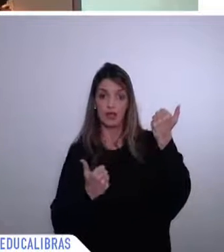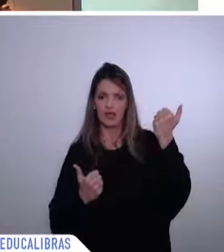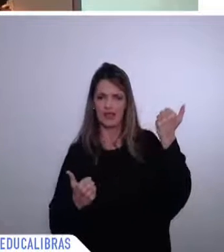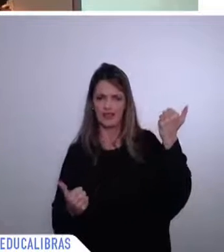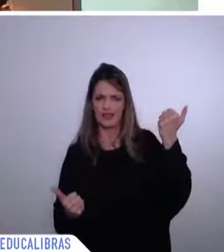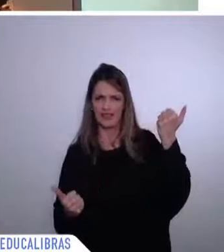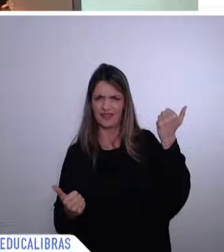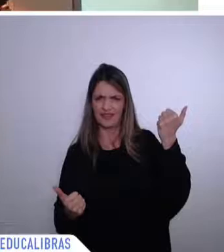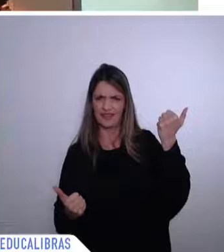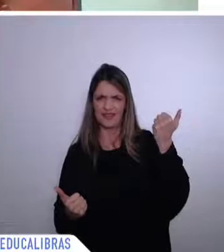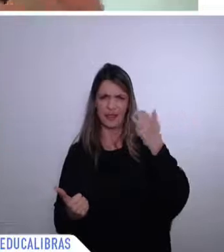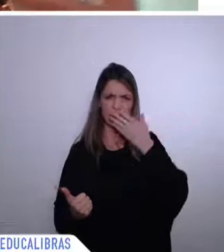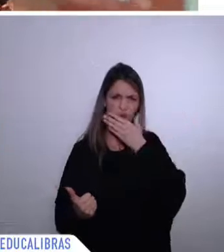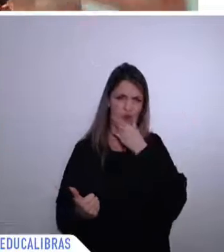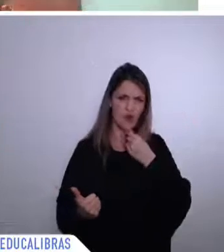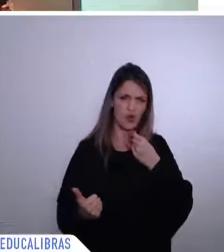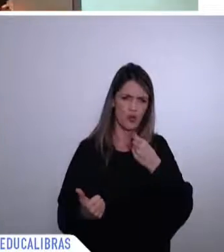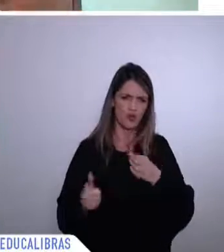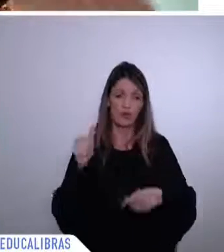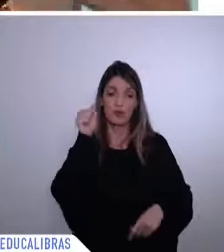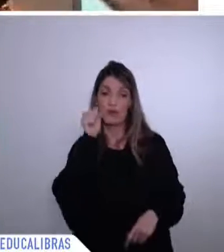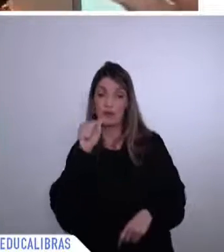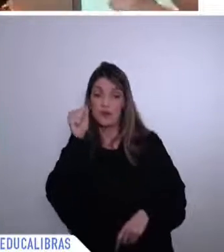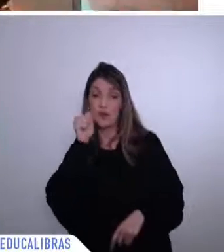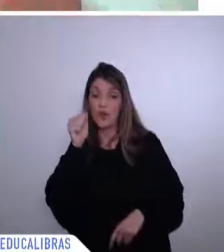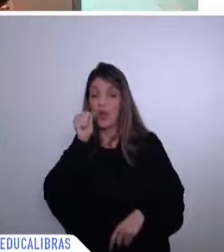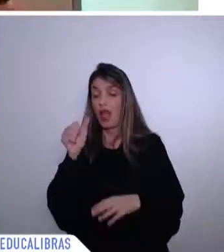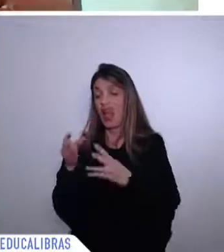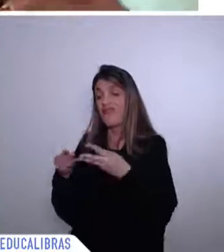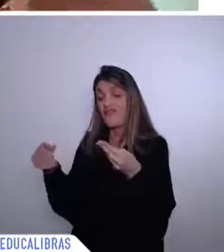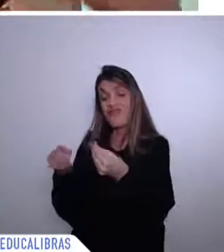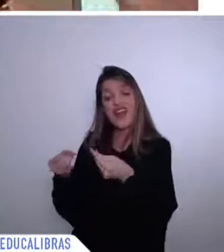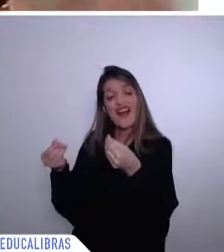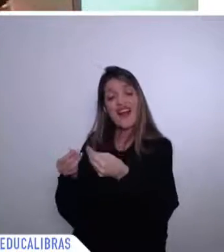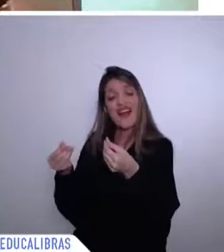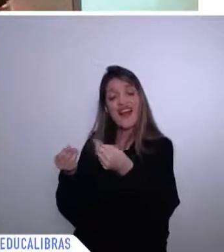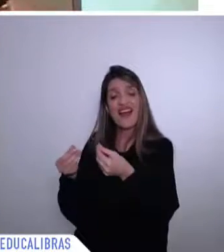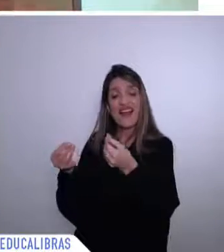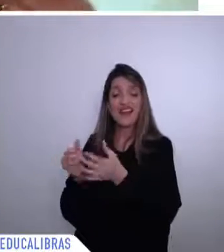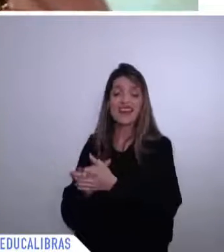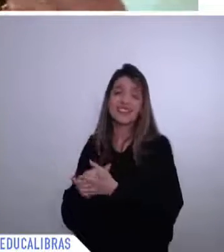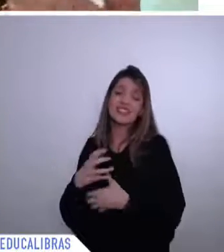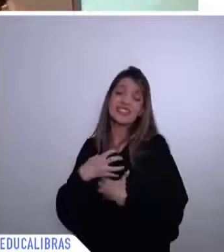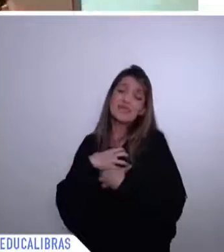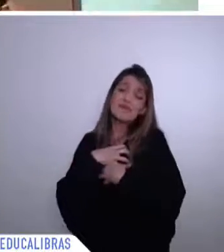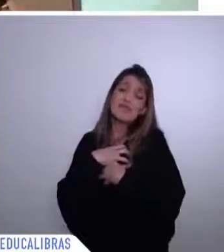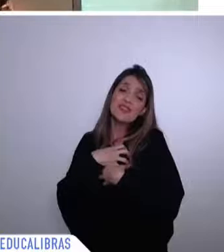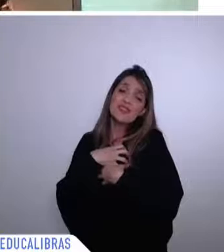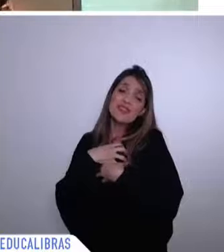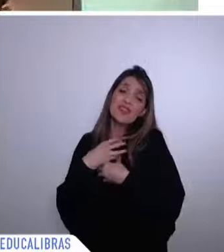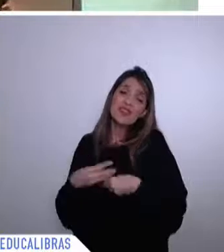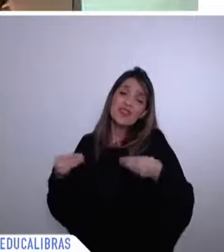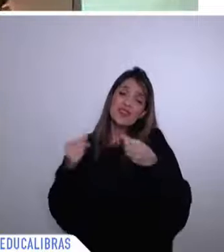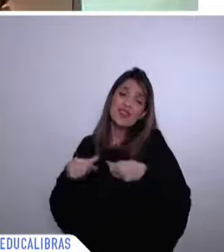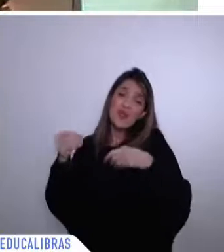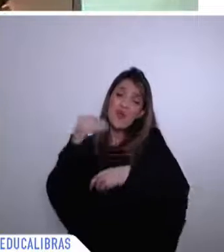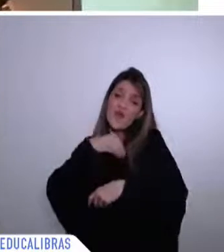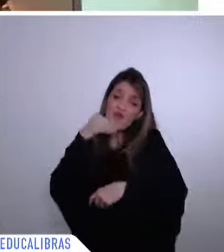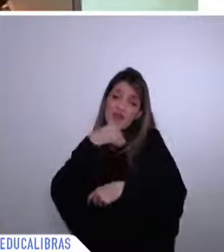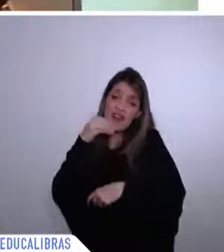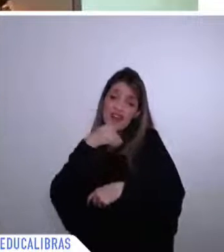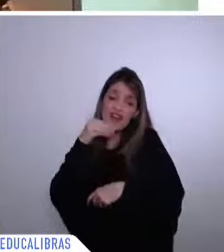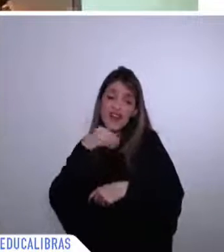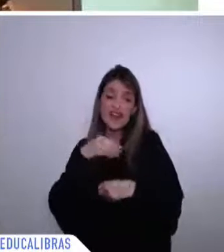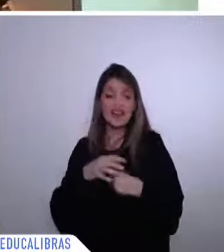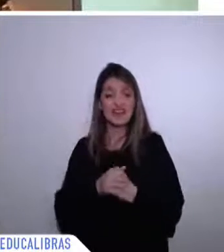them and placing them in hierarchy with this following dichotomy: the female, which is fragile,